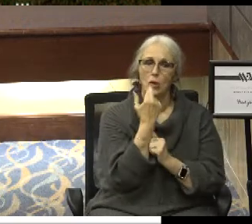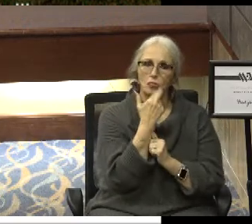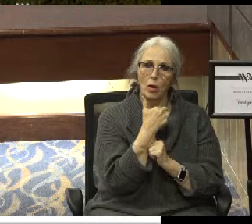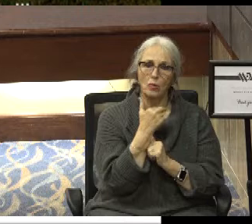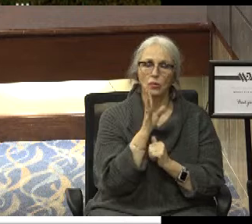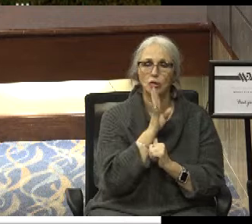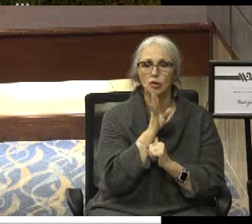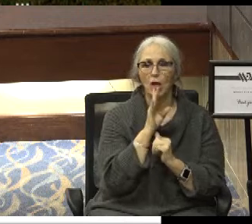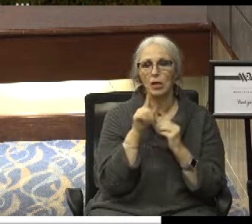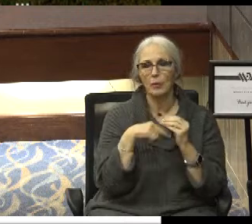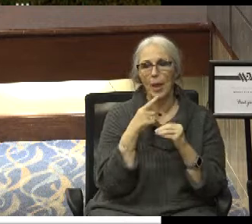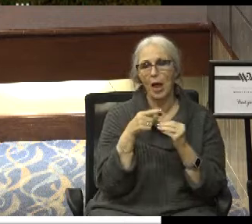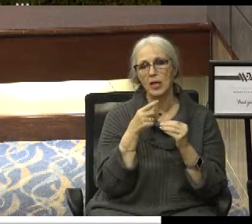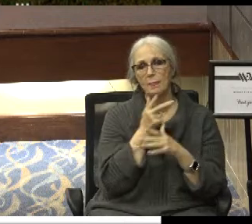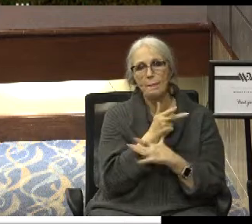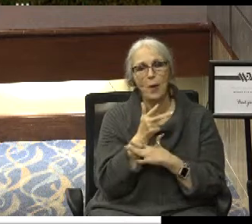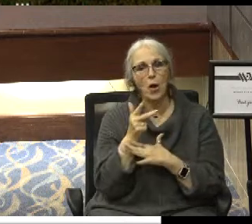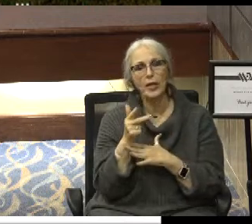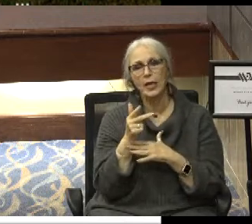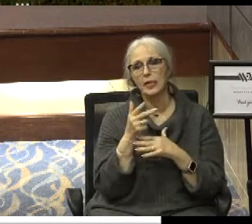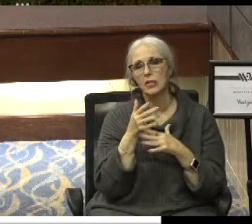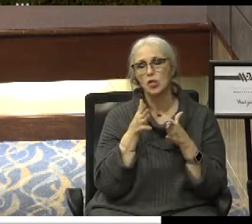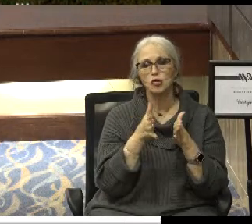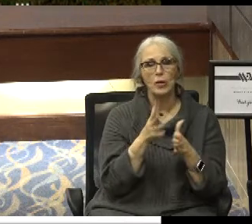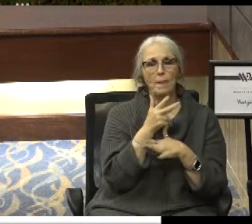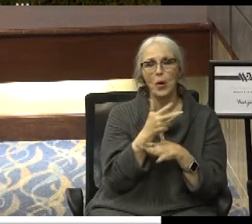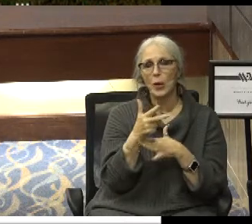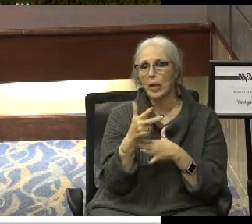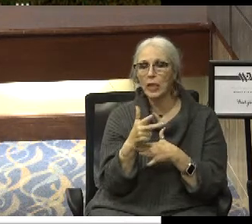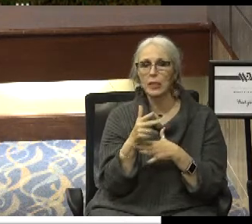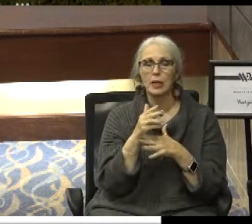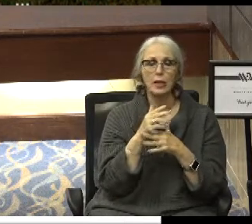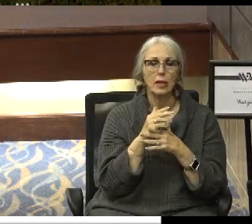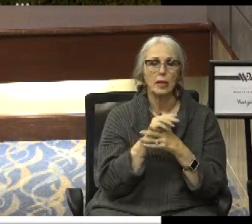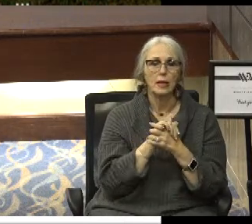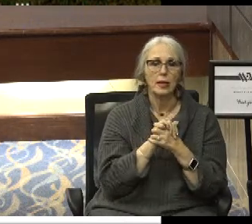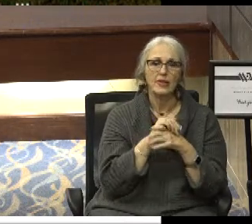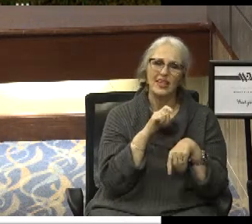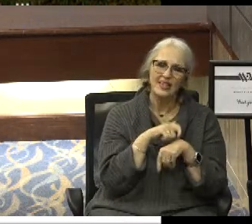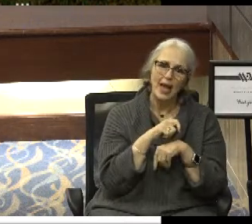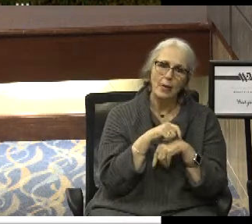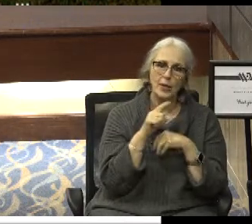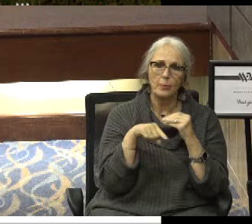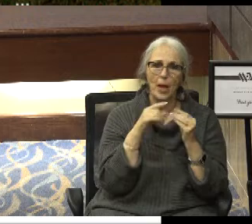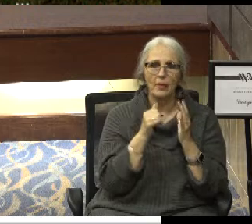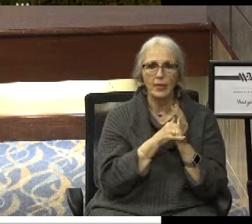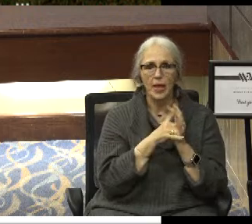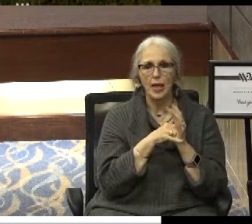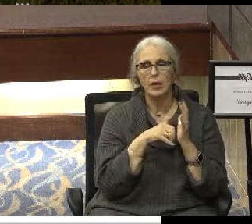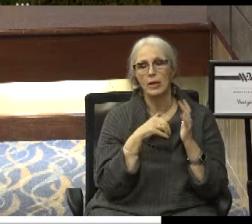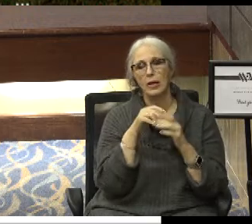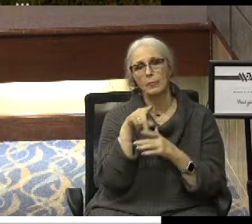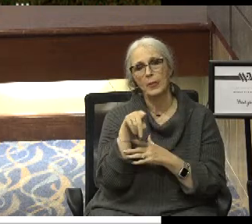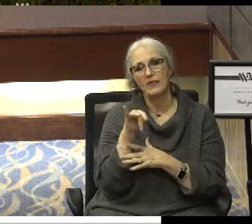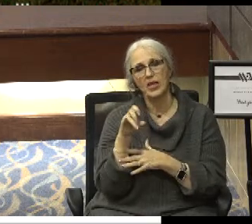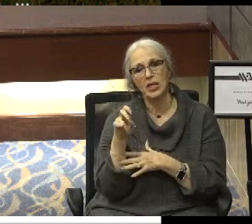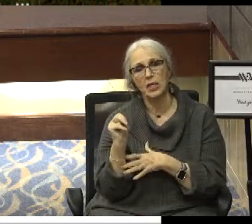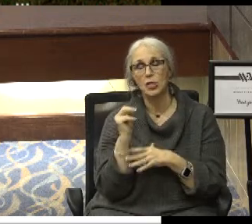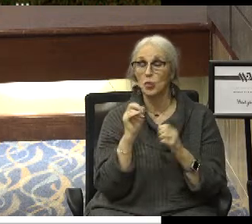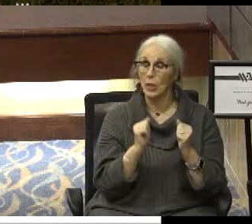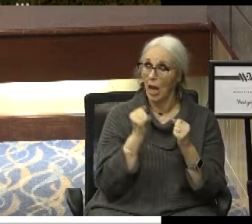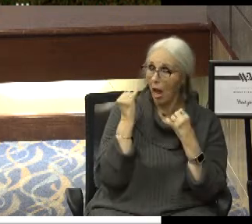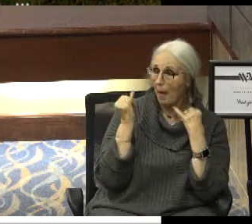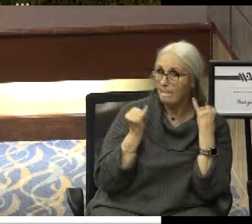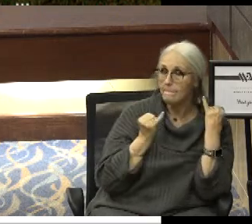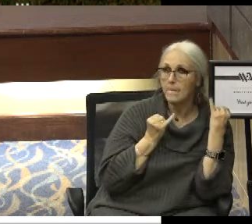talk about parking, street parking, the completion of the public infrastructure, the timing of that, the timing of the pavilion. You can imagine all